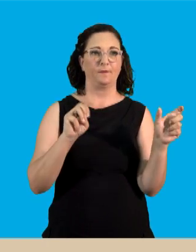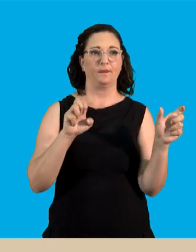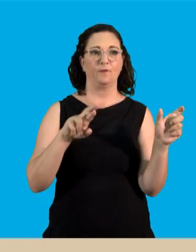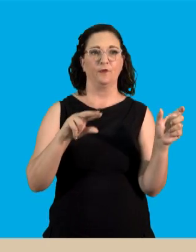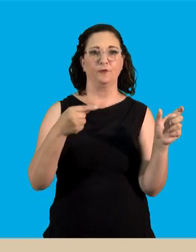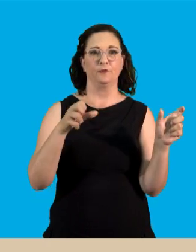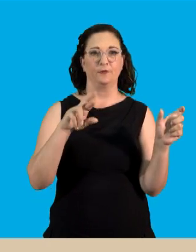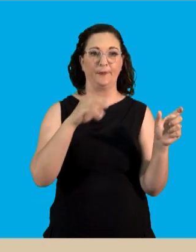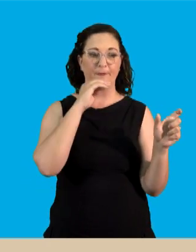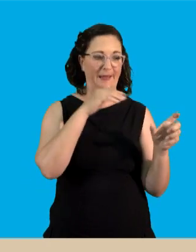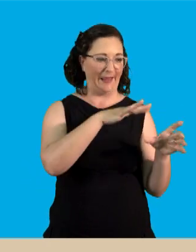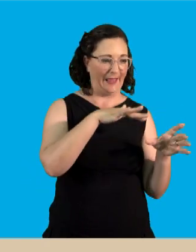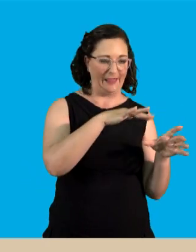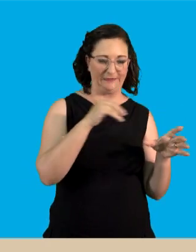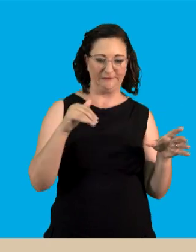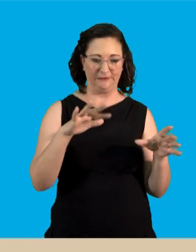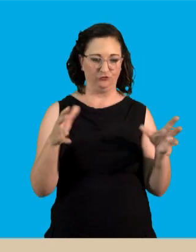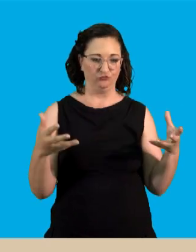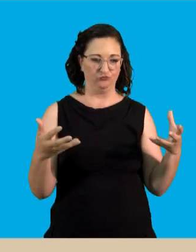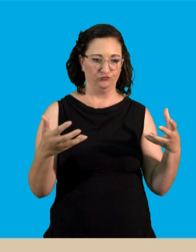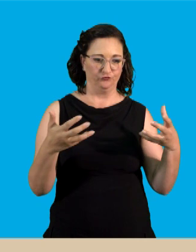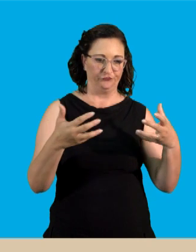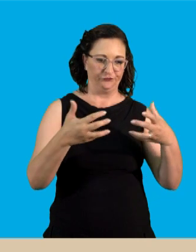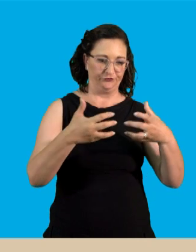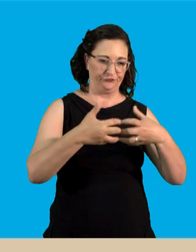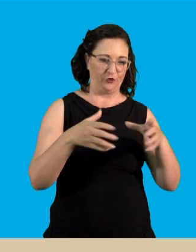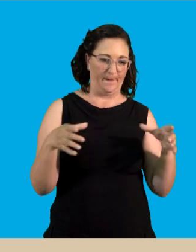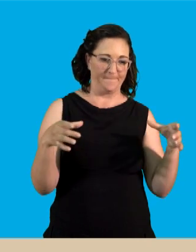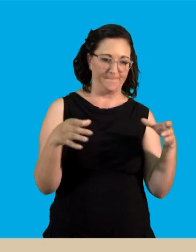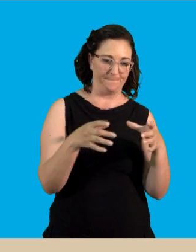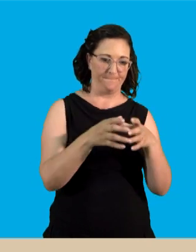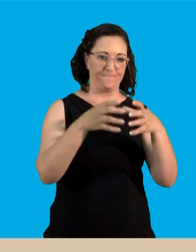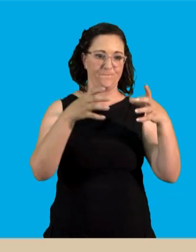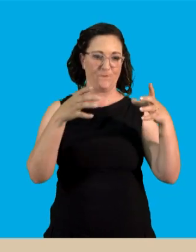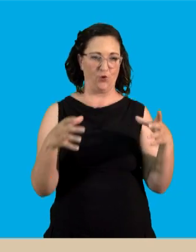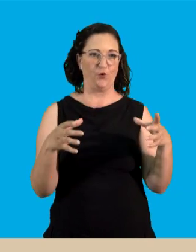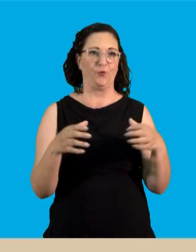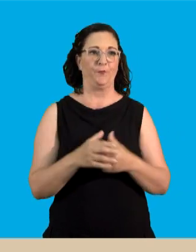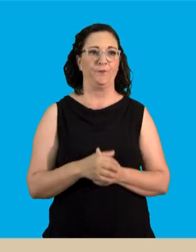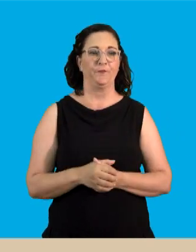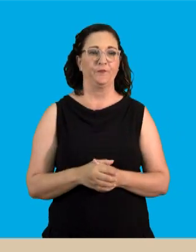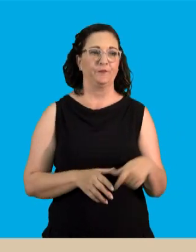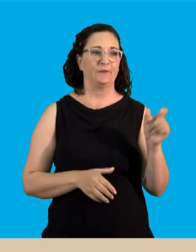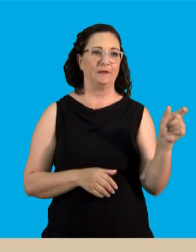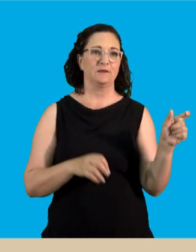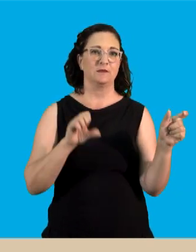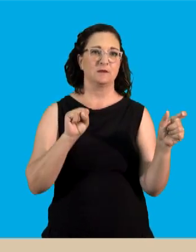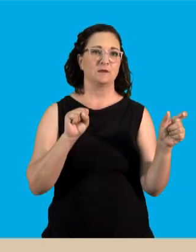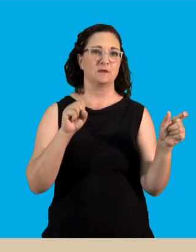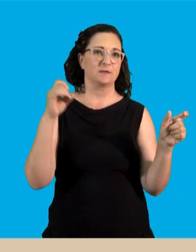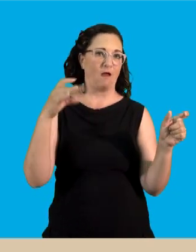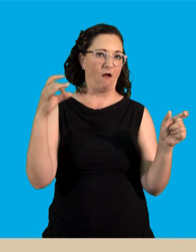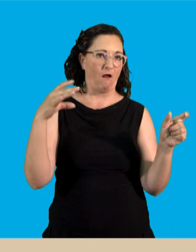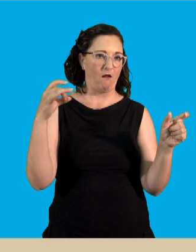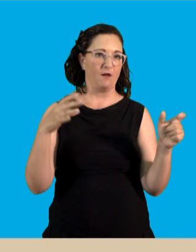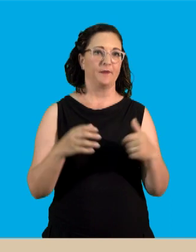action of two or more galaxies being consumed into one larger galaxy.